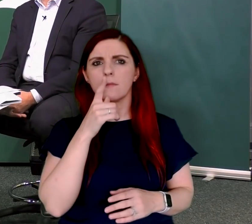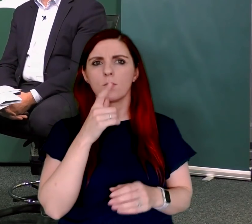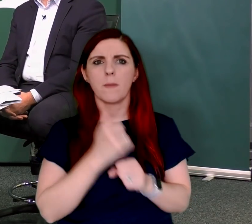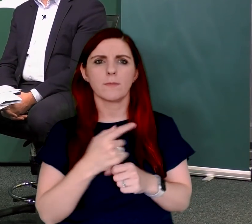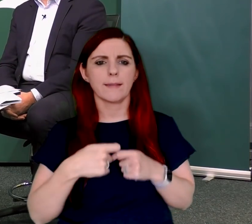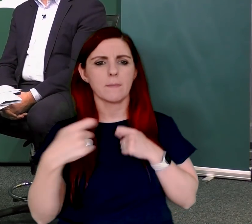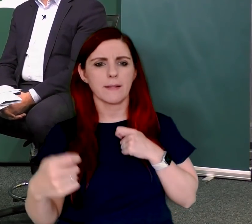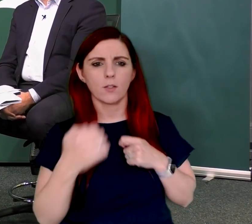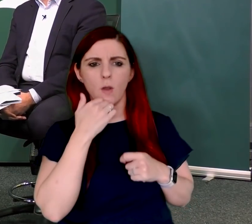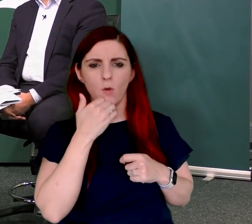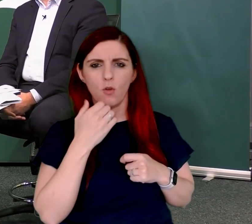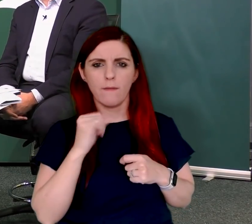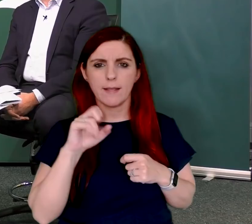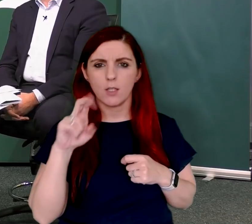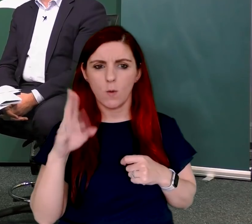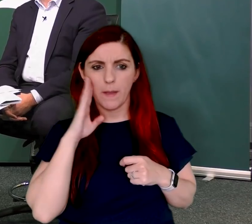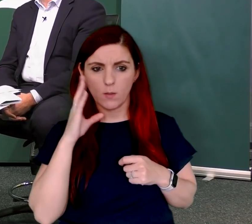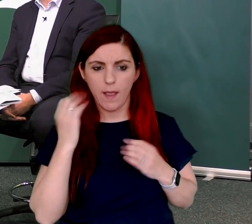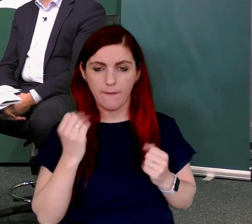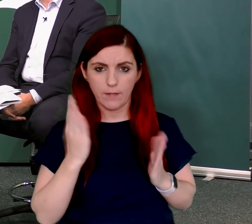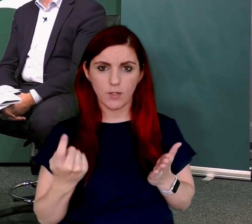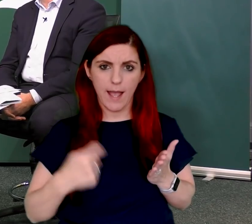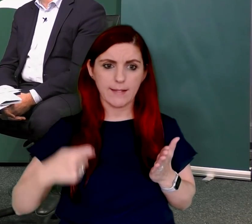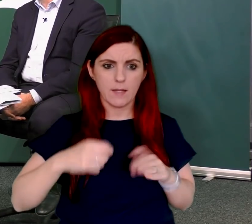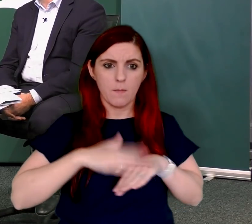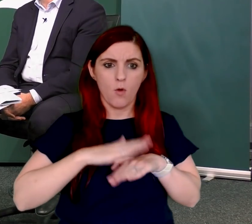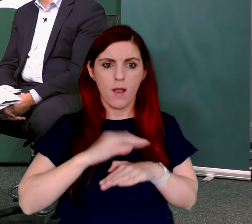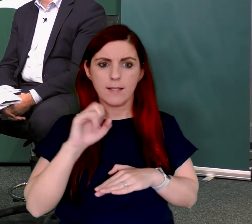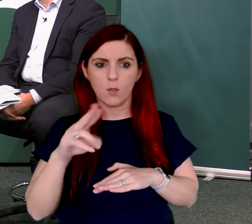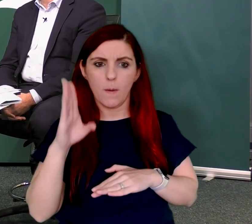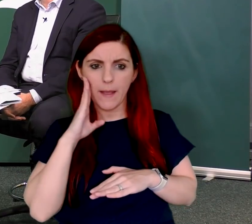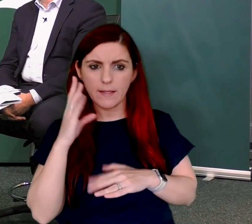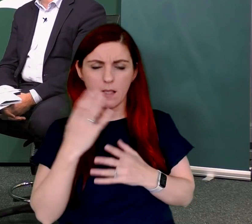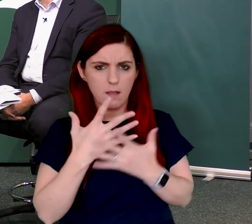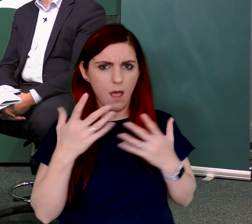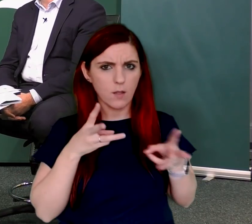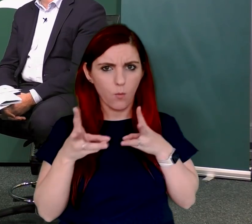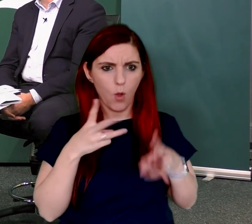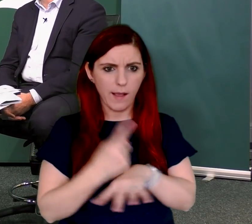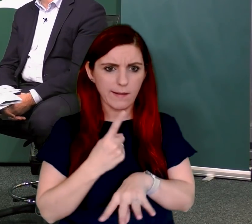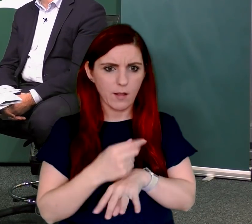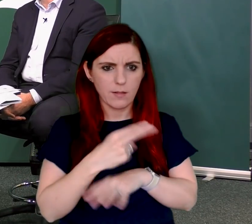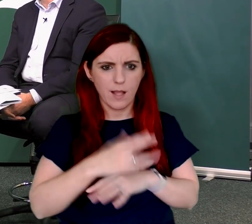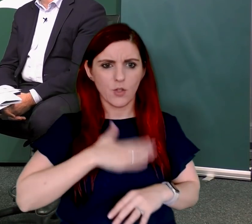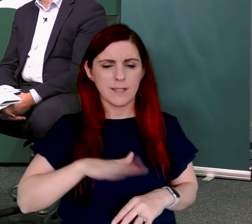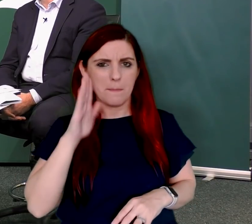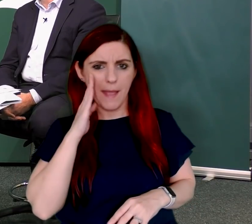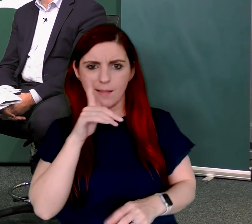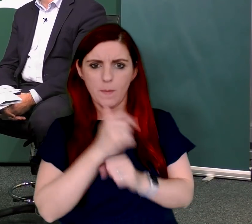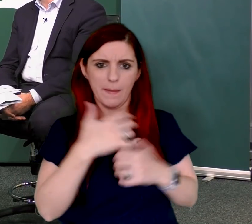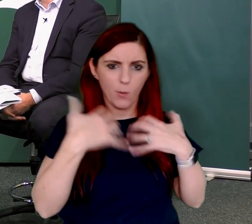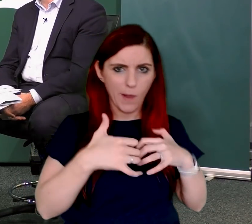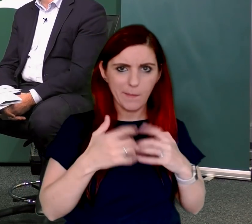have expanded. We had a low base, as people know. It's a lot of work. It's not just the bed, it's the equipment and the training, as people have